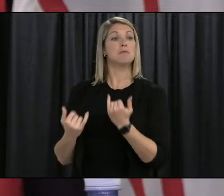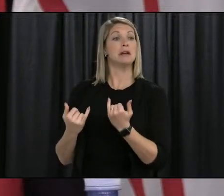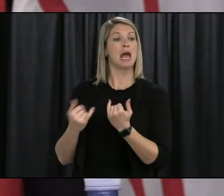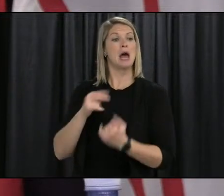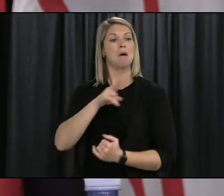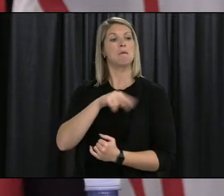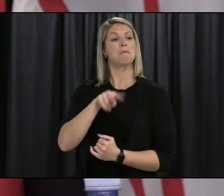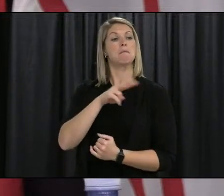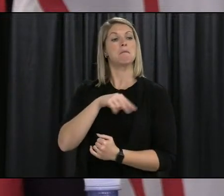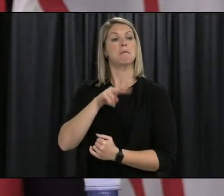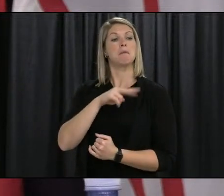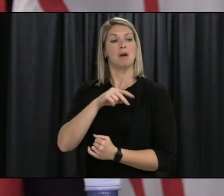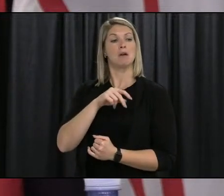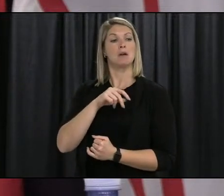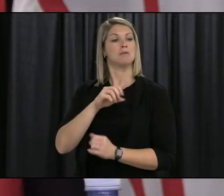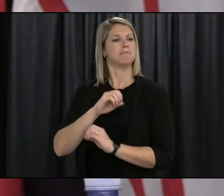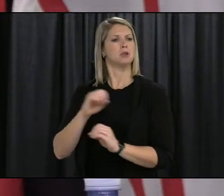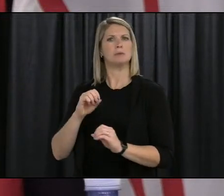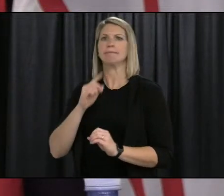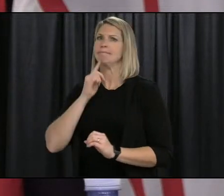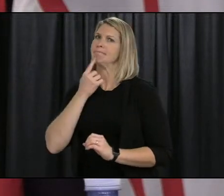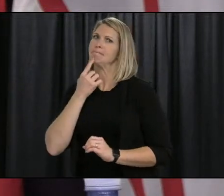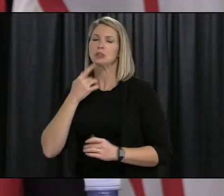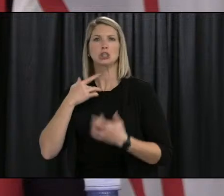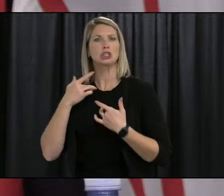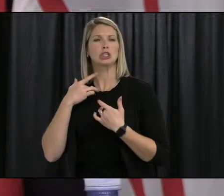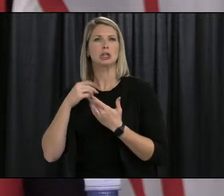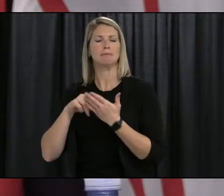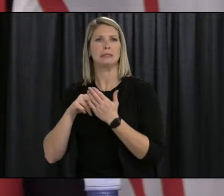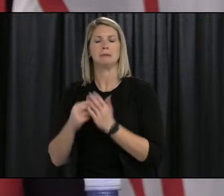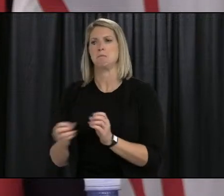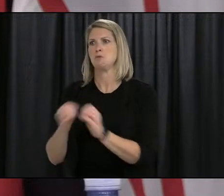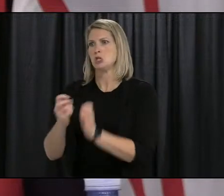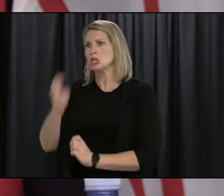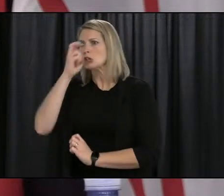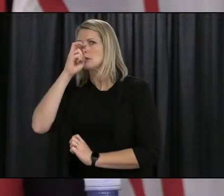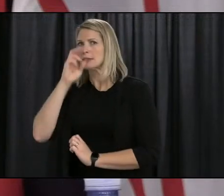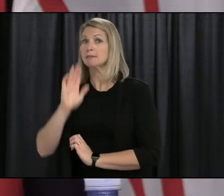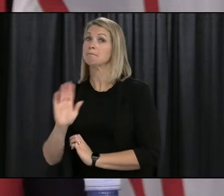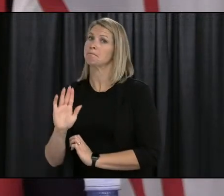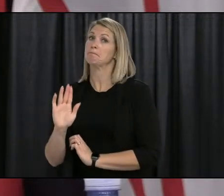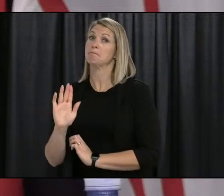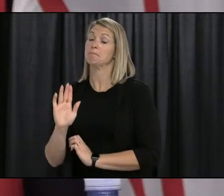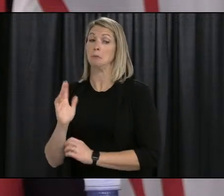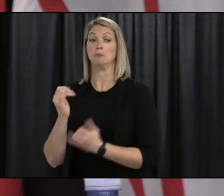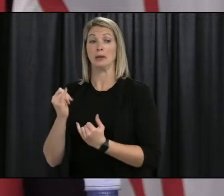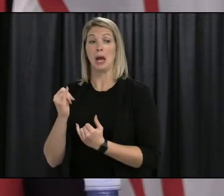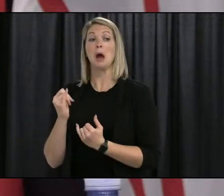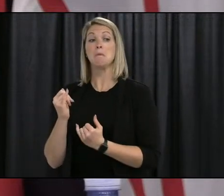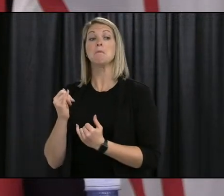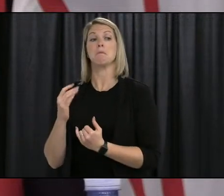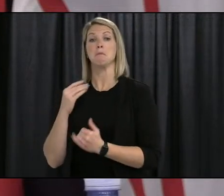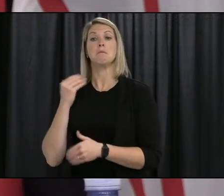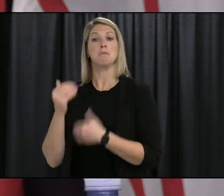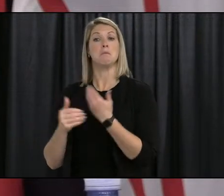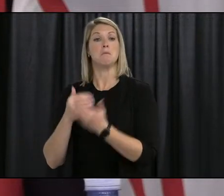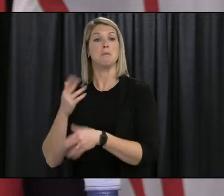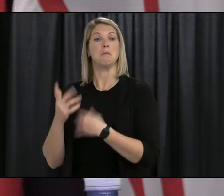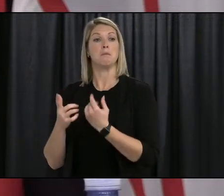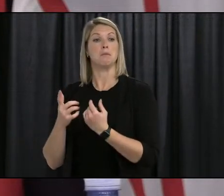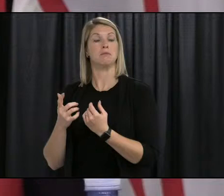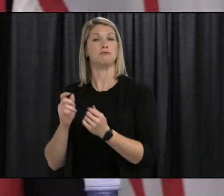to reinstate further restrictions for rotational workers in terms of